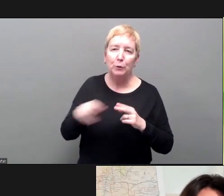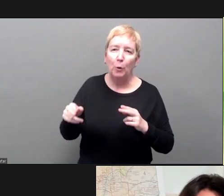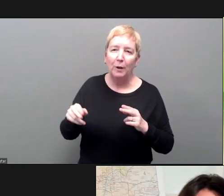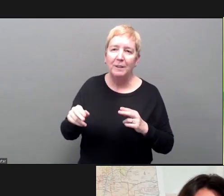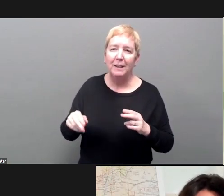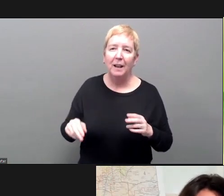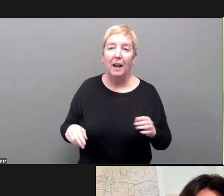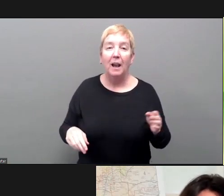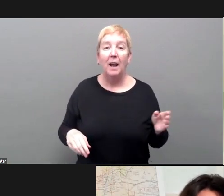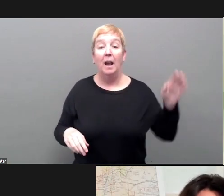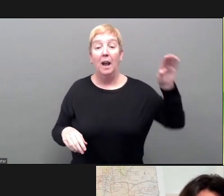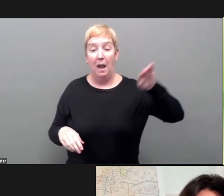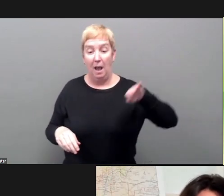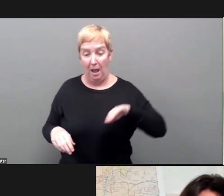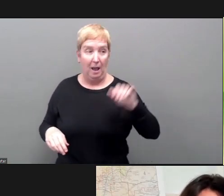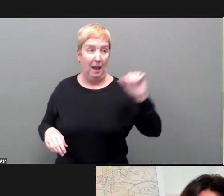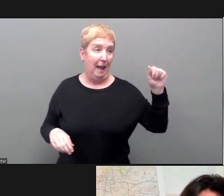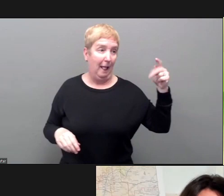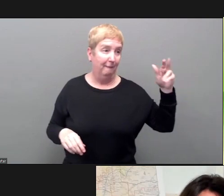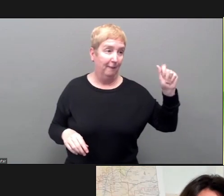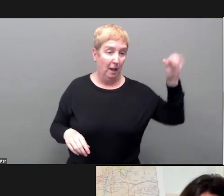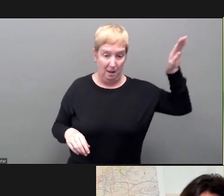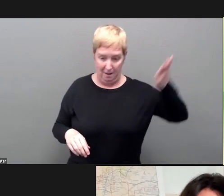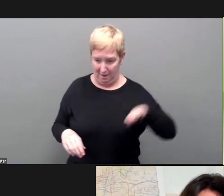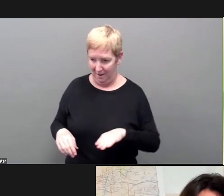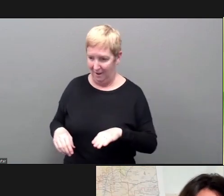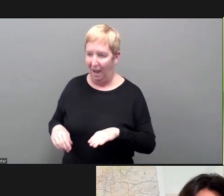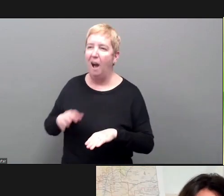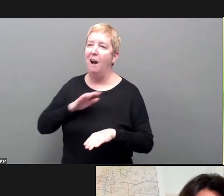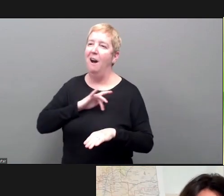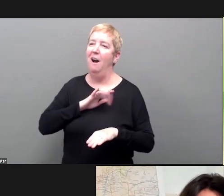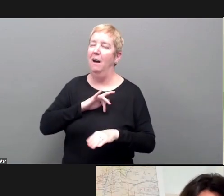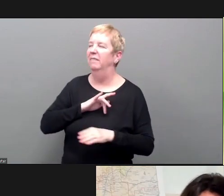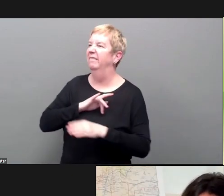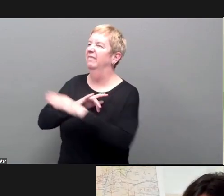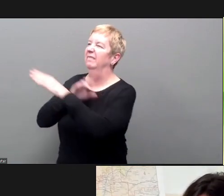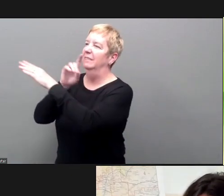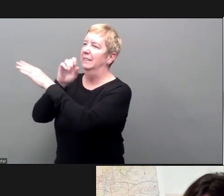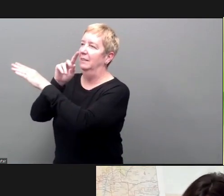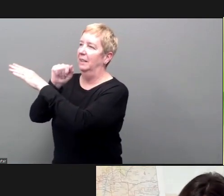of the Alpha variant and the rise of Delta. So thanks for your attention, time.